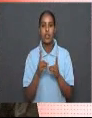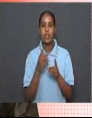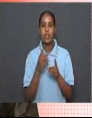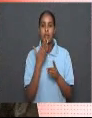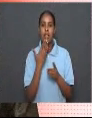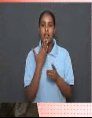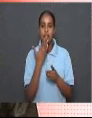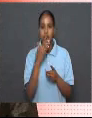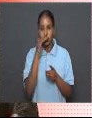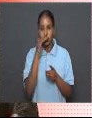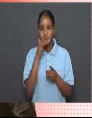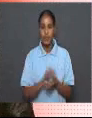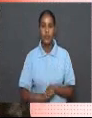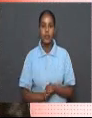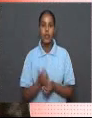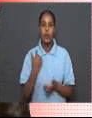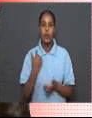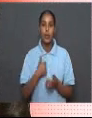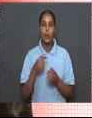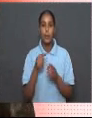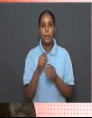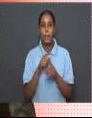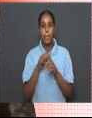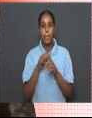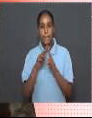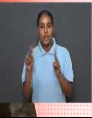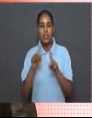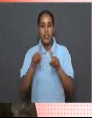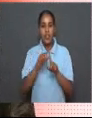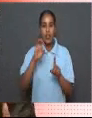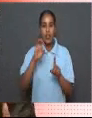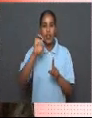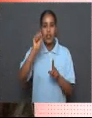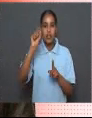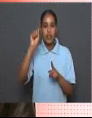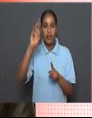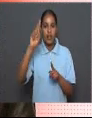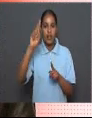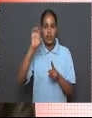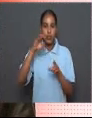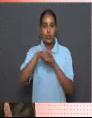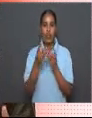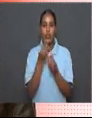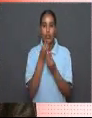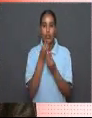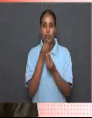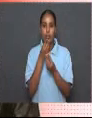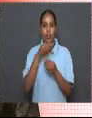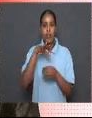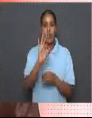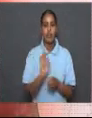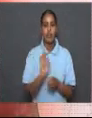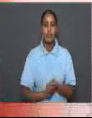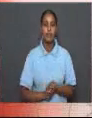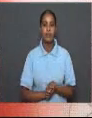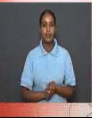smells. We matched different esters to the fruits in which they are found.